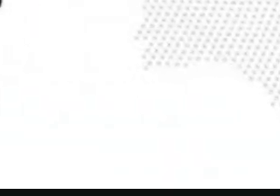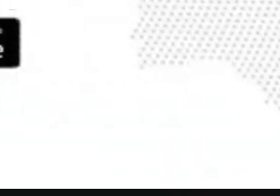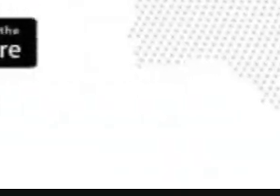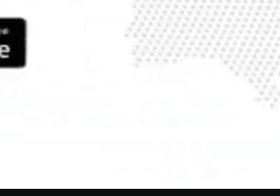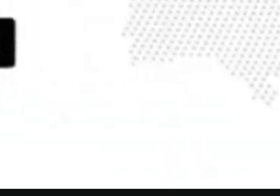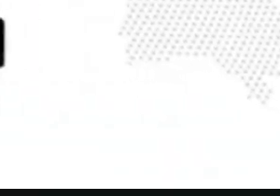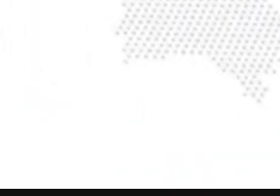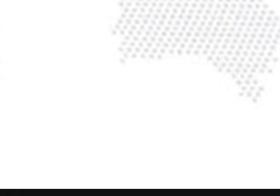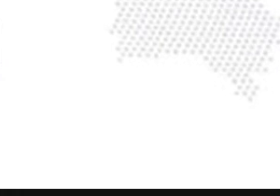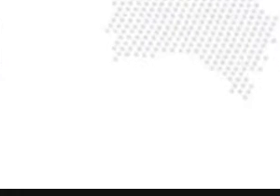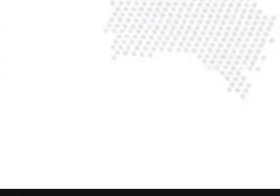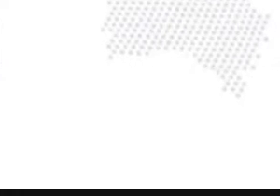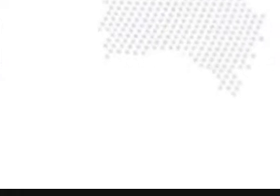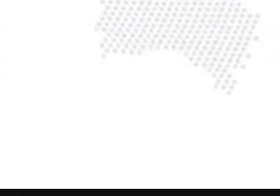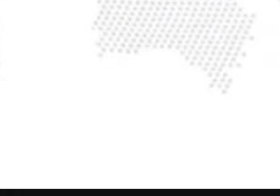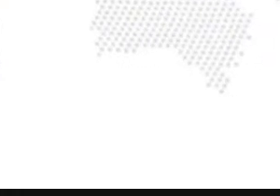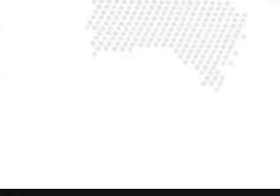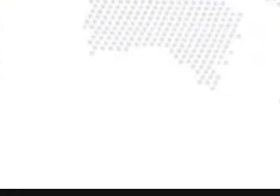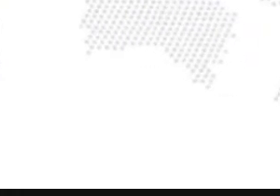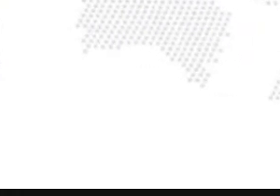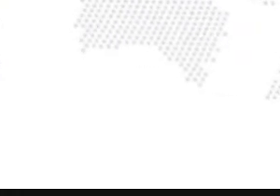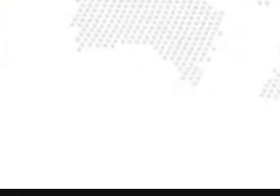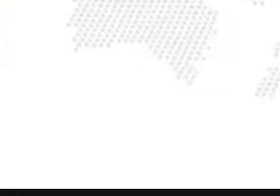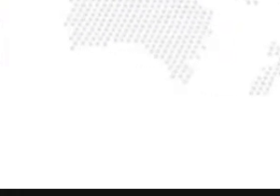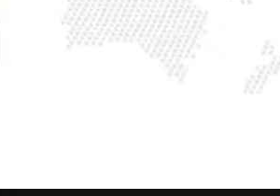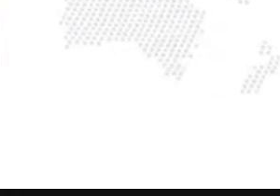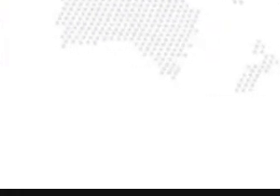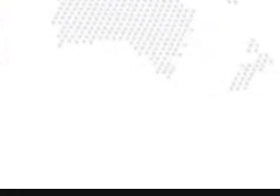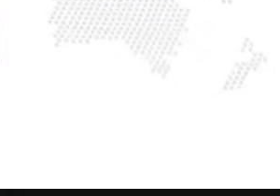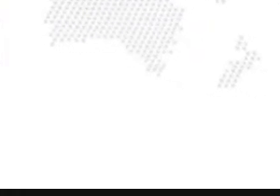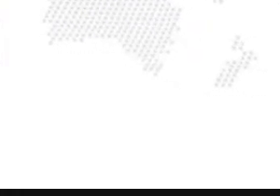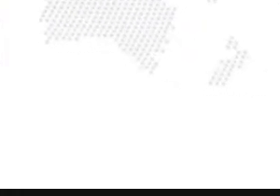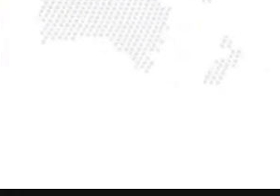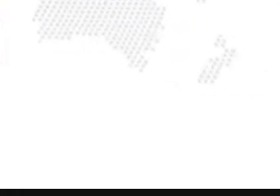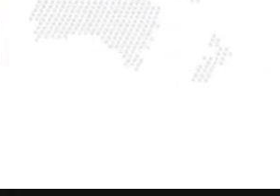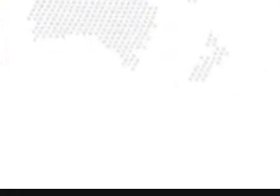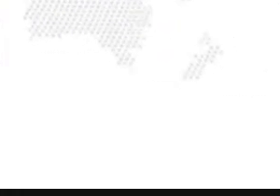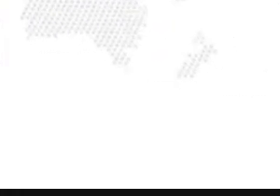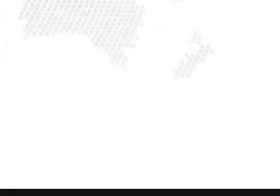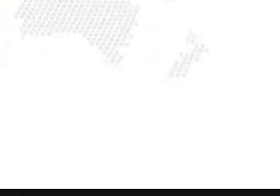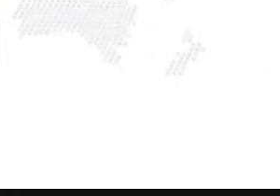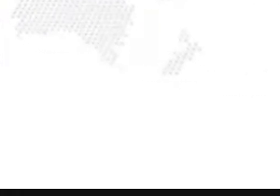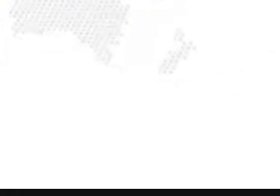Store wala Apple Store nga mën a bindoo ci suñ app bi di Supersonics Money Transfer